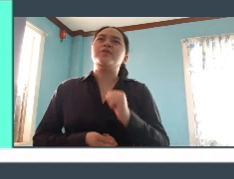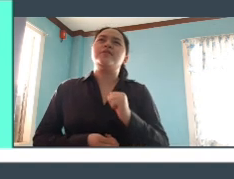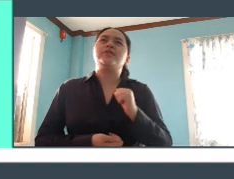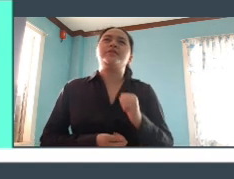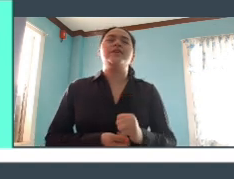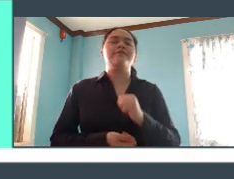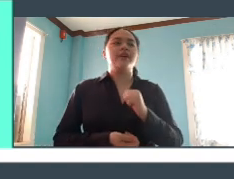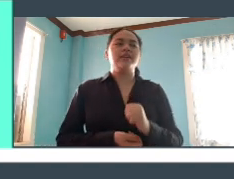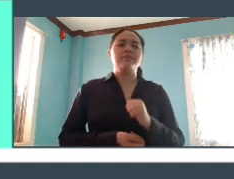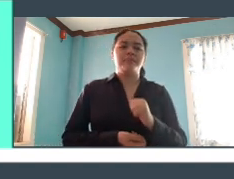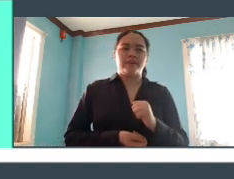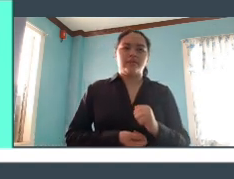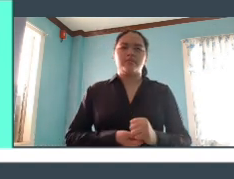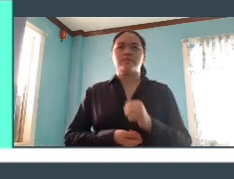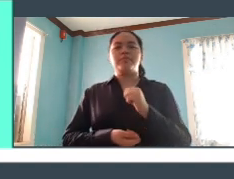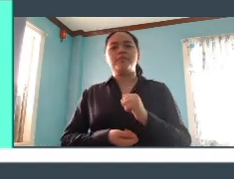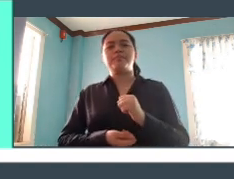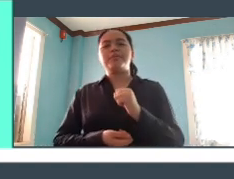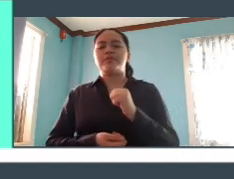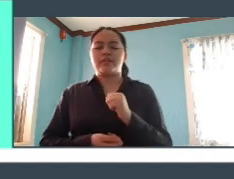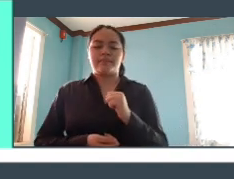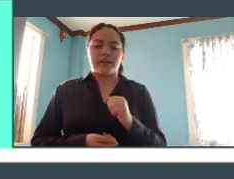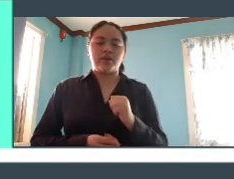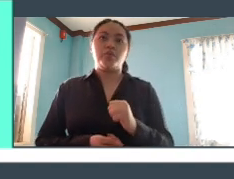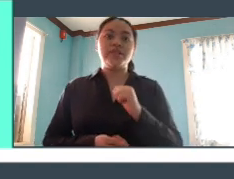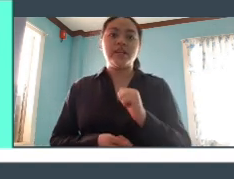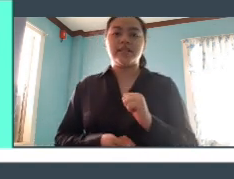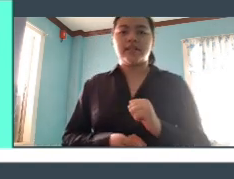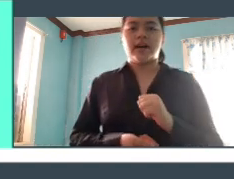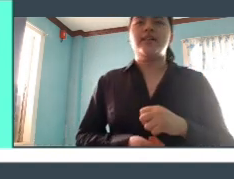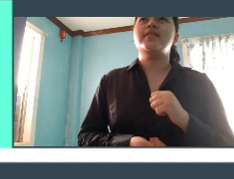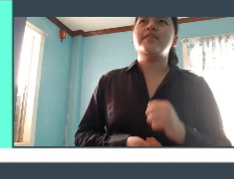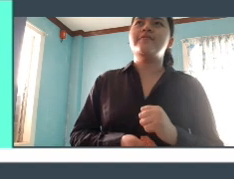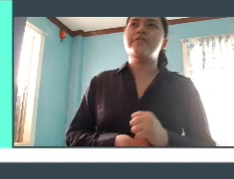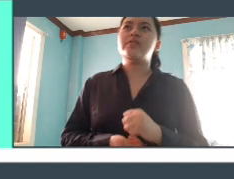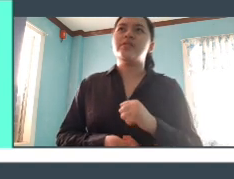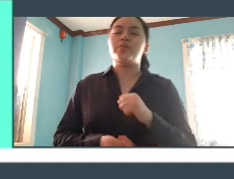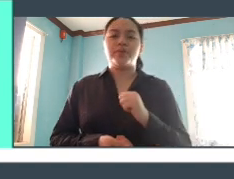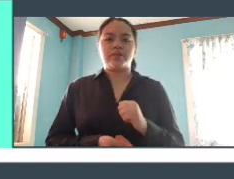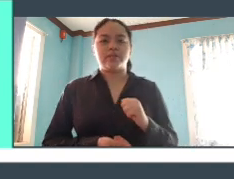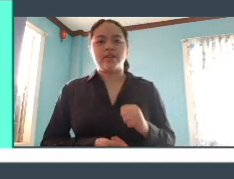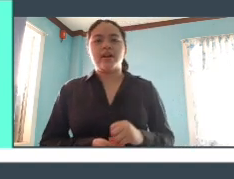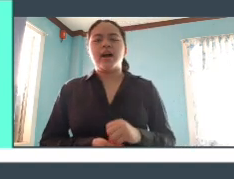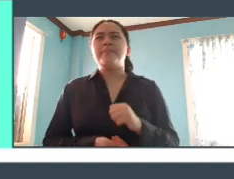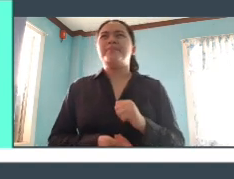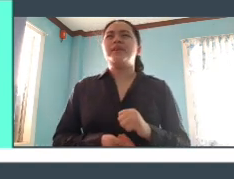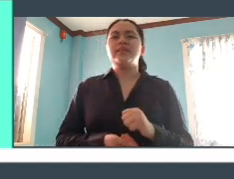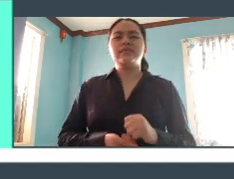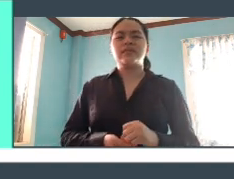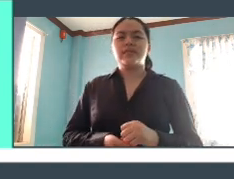Let's move on to the final part of spore producing, which is the liverworts.